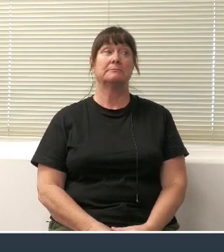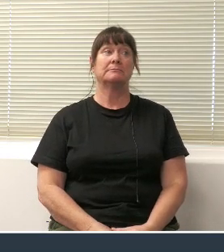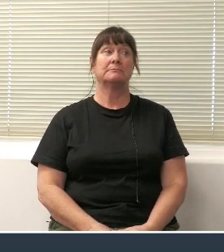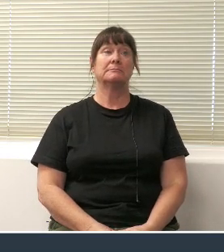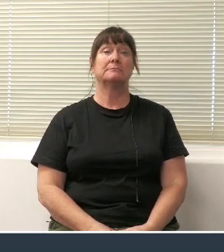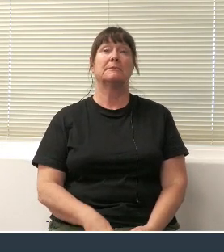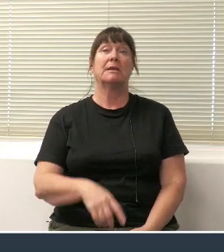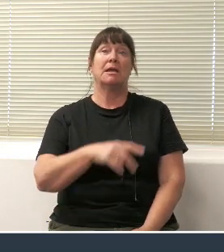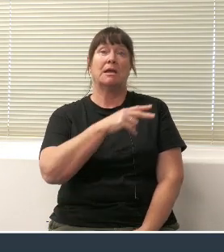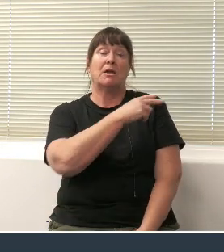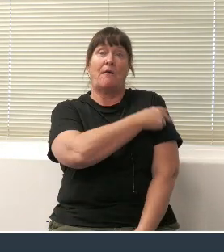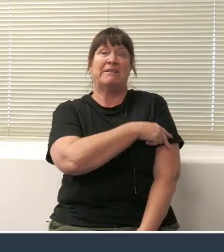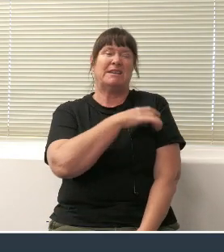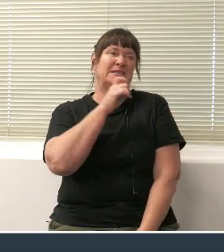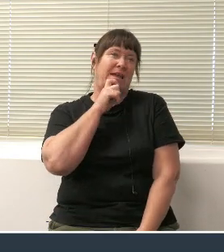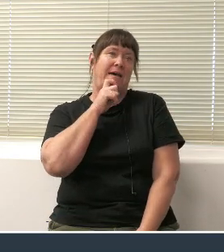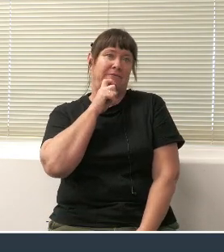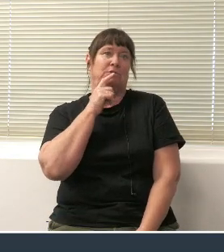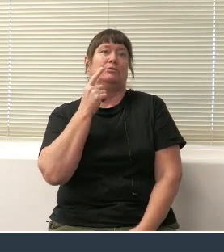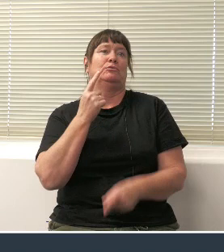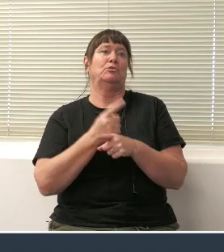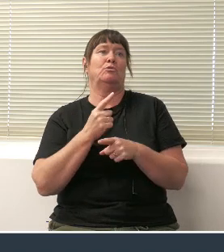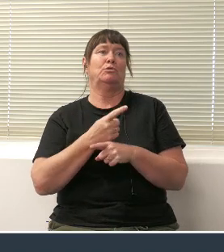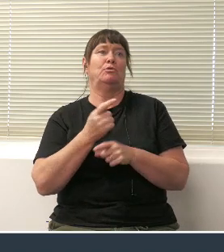as the officer speaking to the paper.